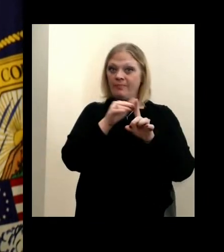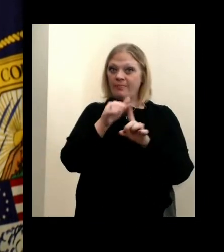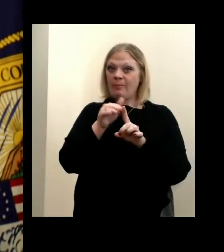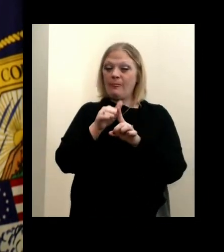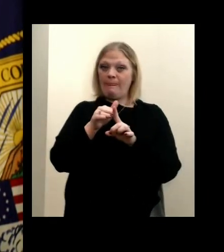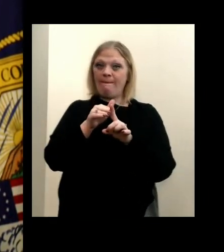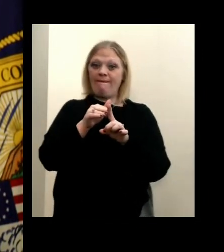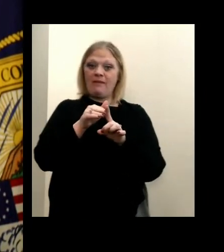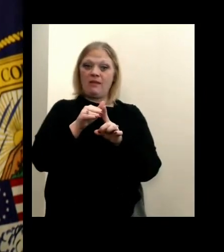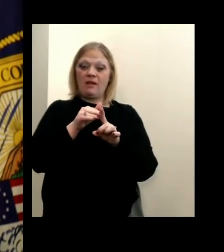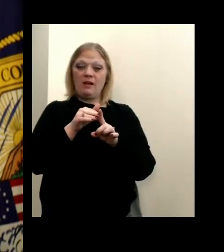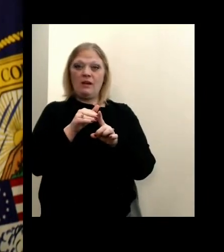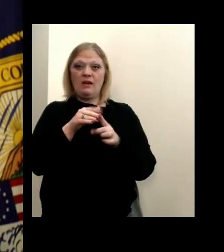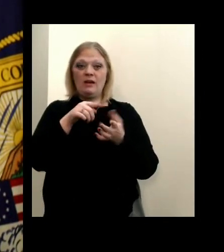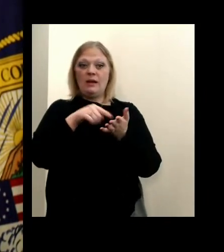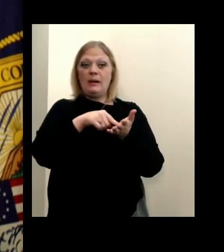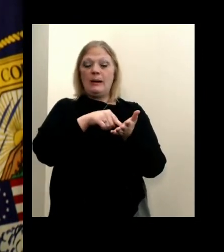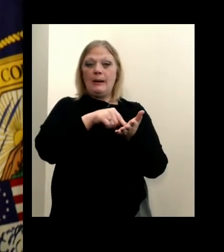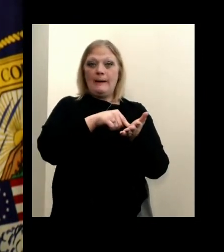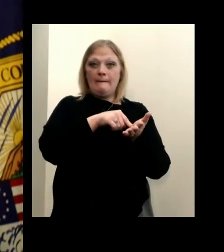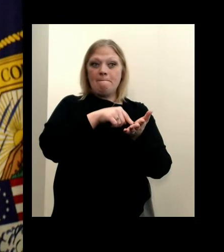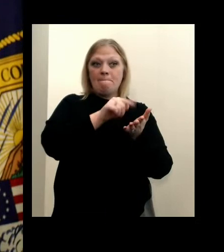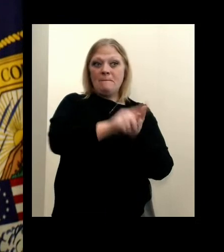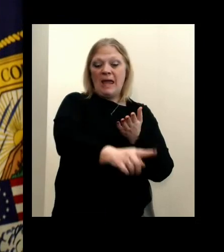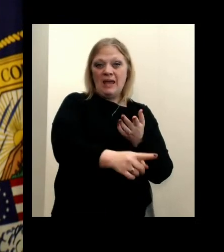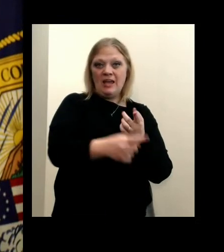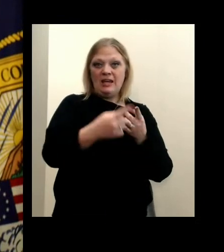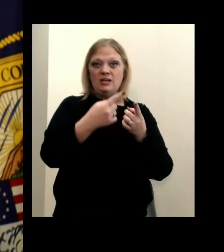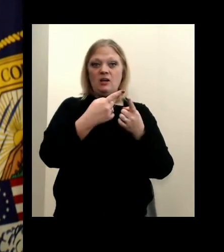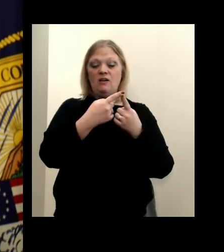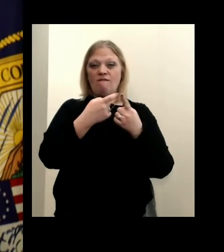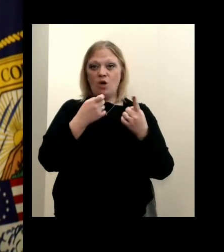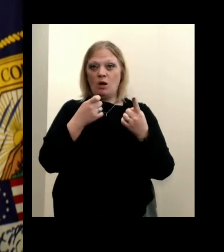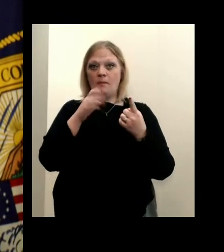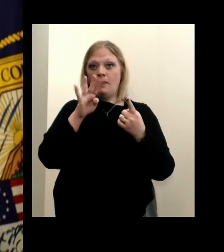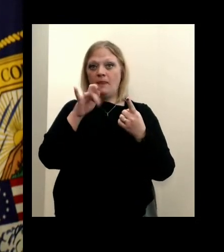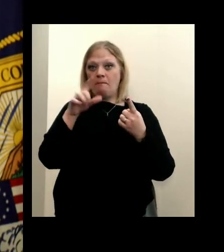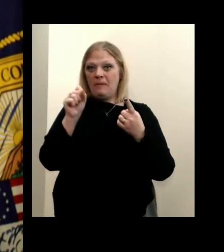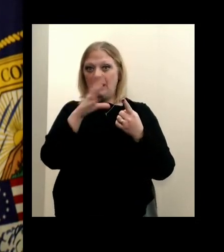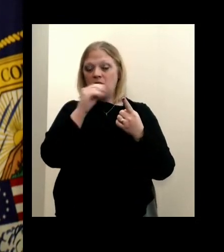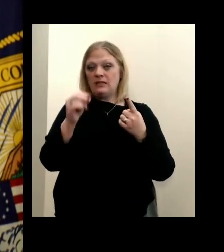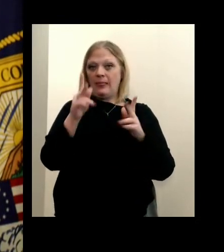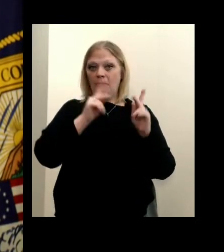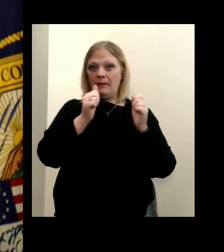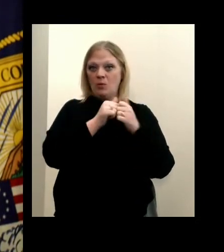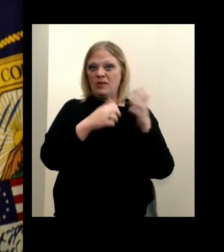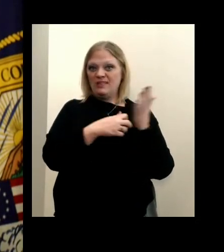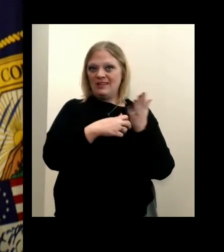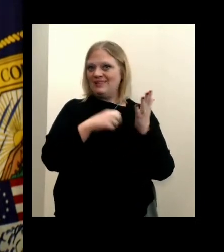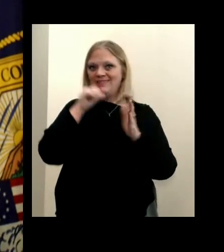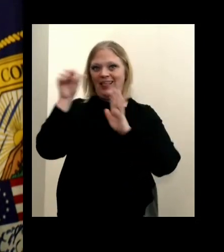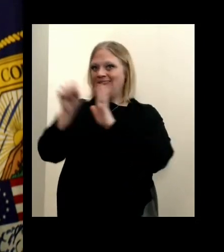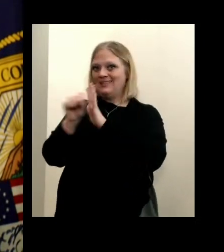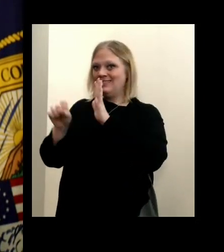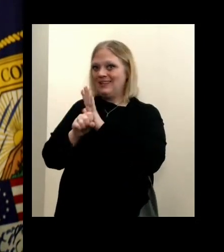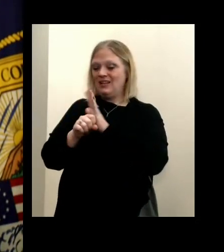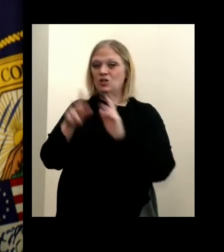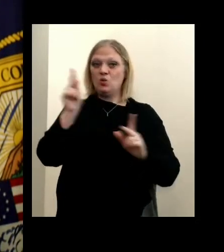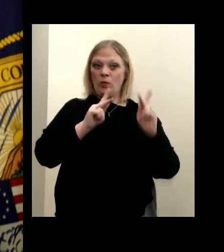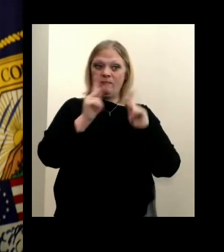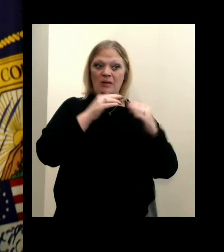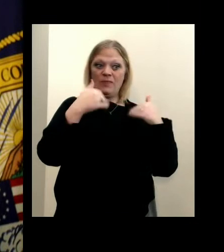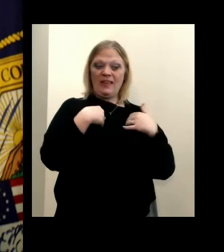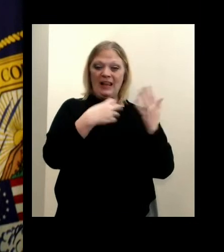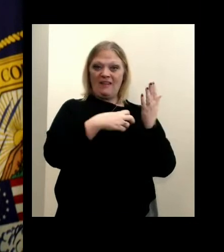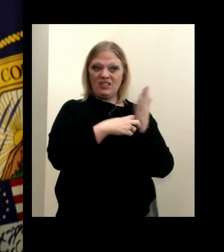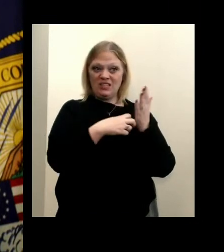was paid for by the ticket holders and the Bills. It was not paid for by the state. So the ticket holders actually paid a portion of that price, and